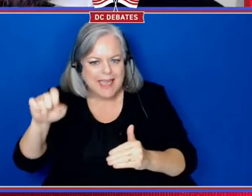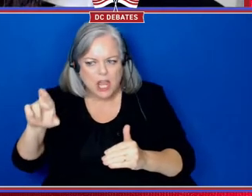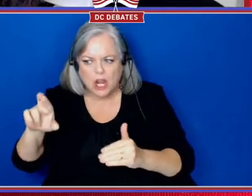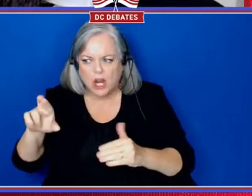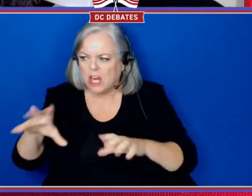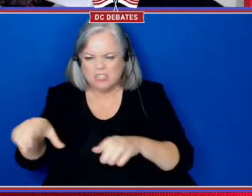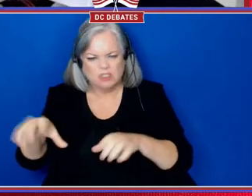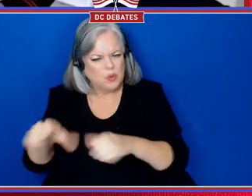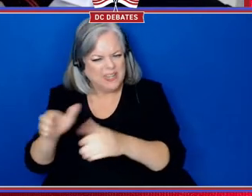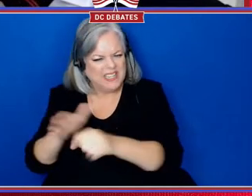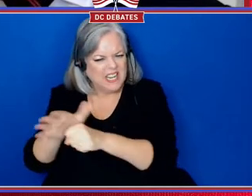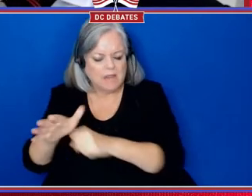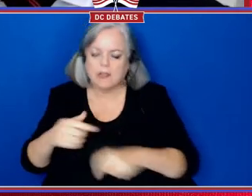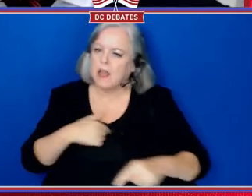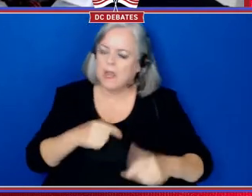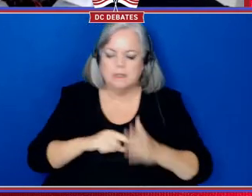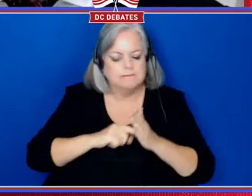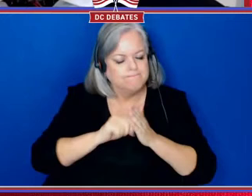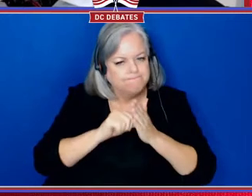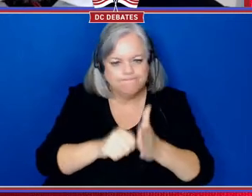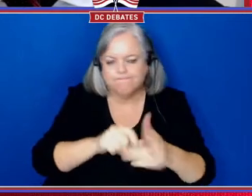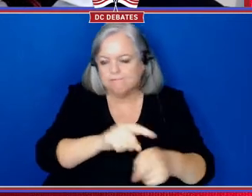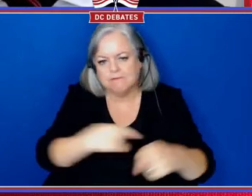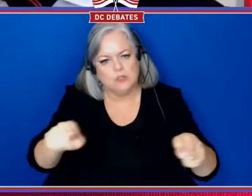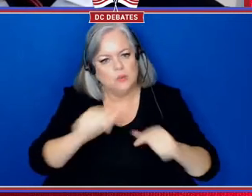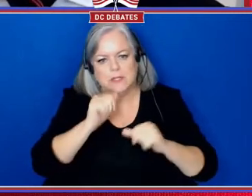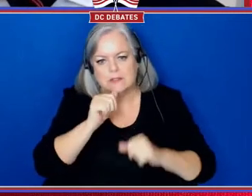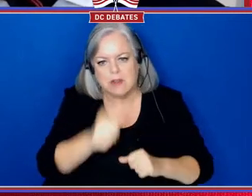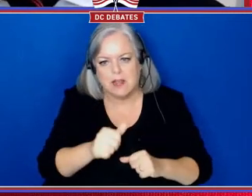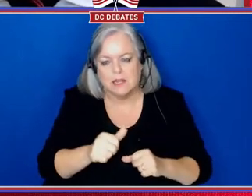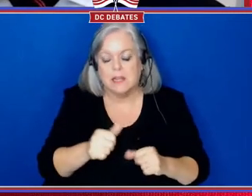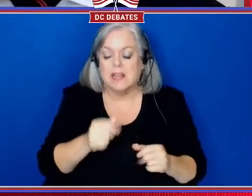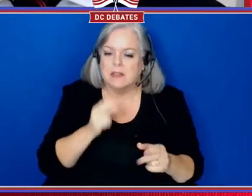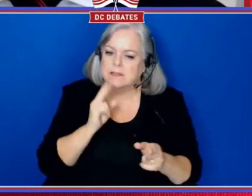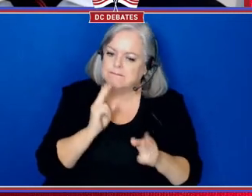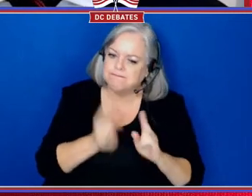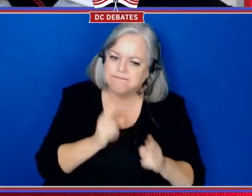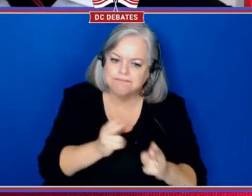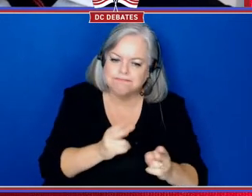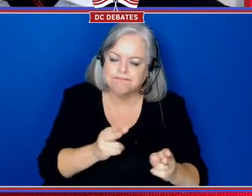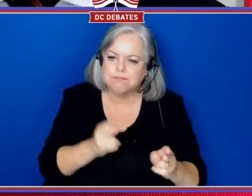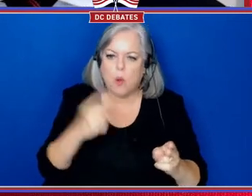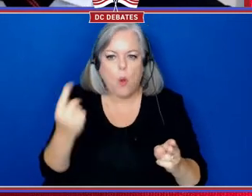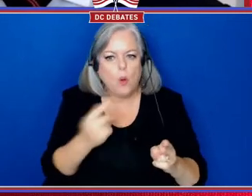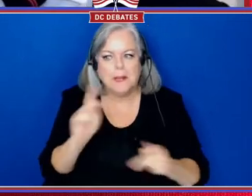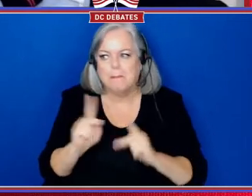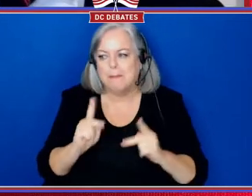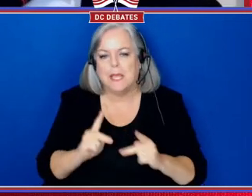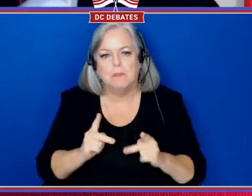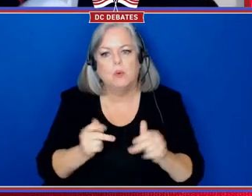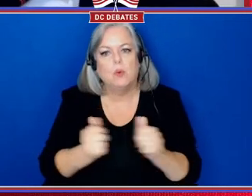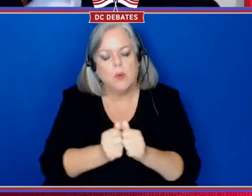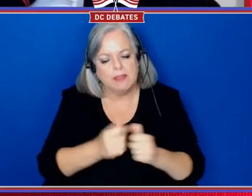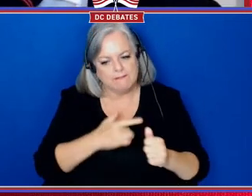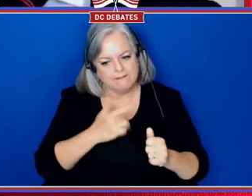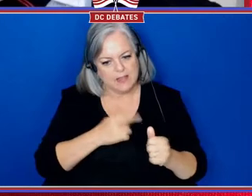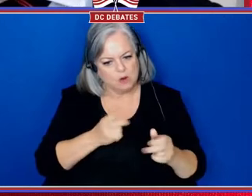has a sense of urgency, and only people with a sense of urgency will work in my administration on education.